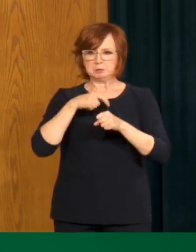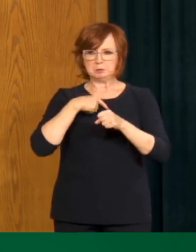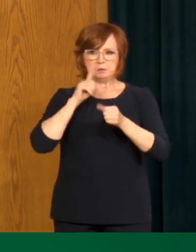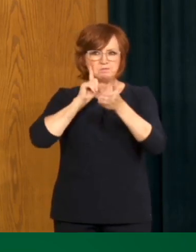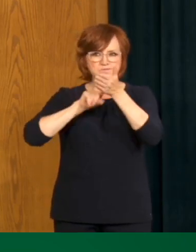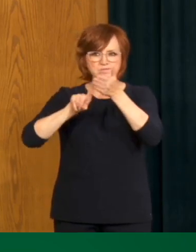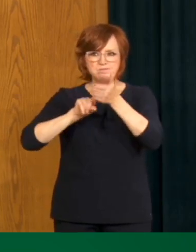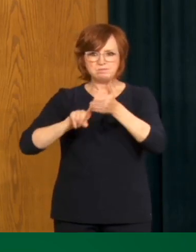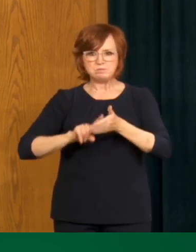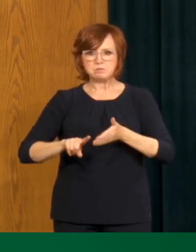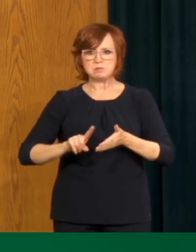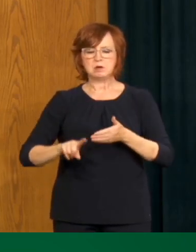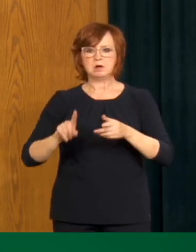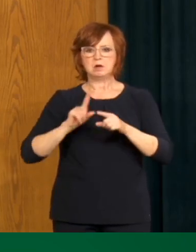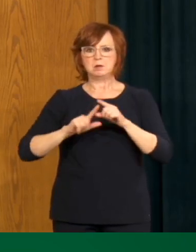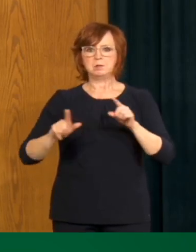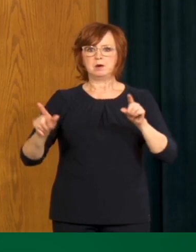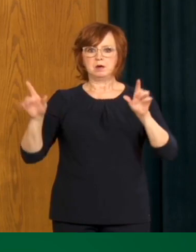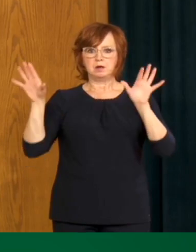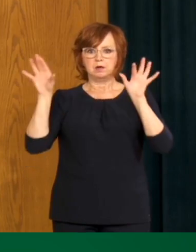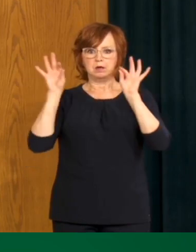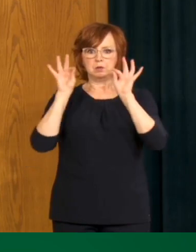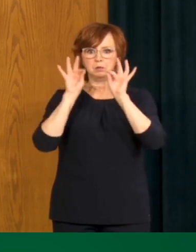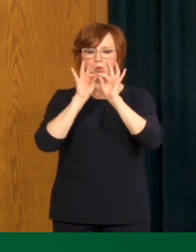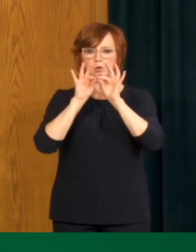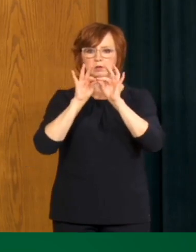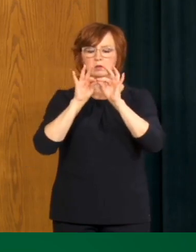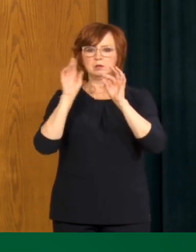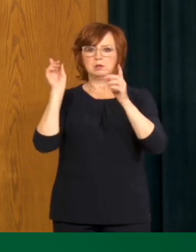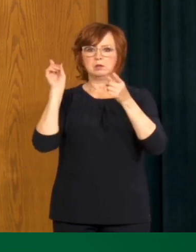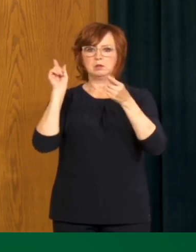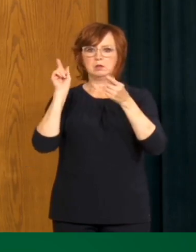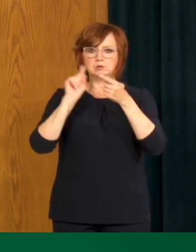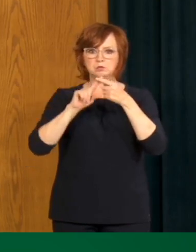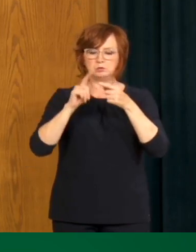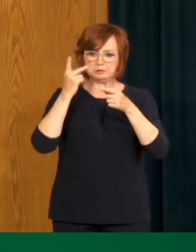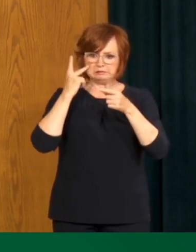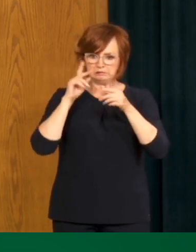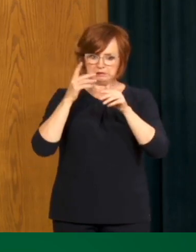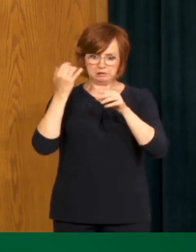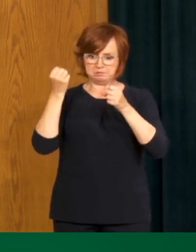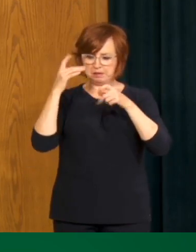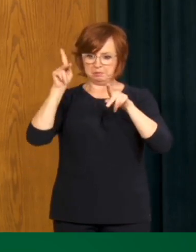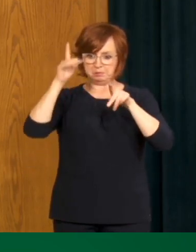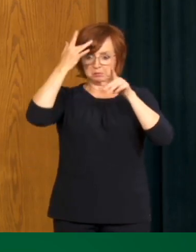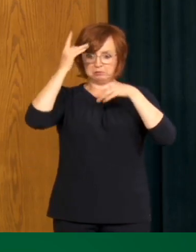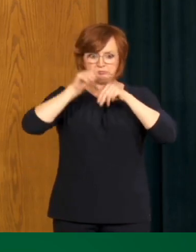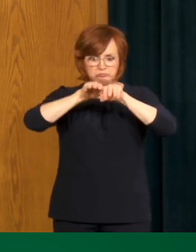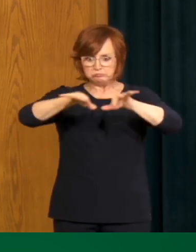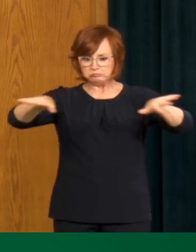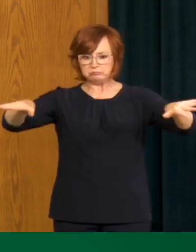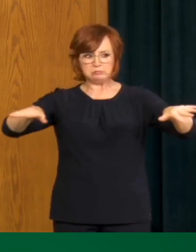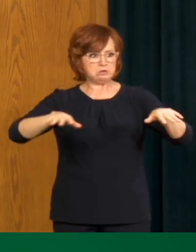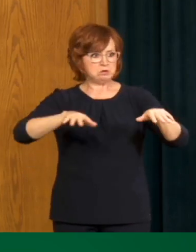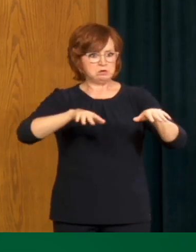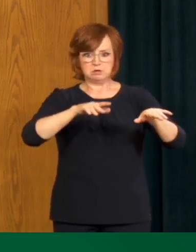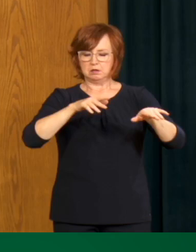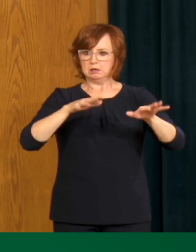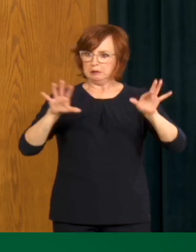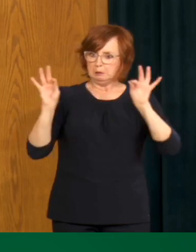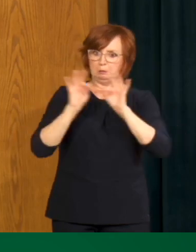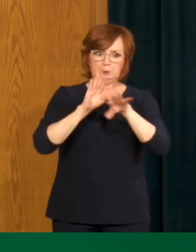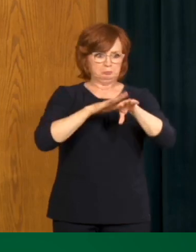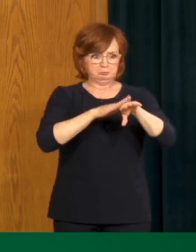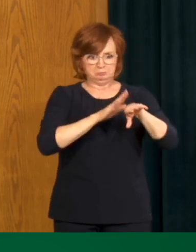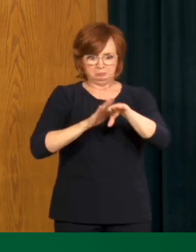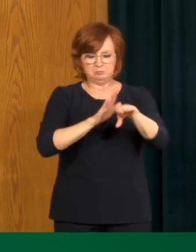But obviously, if we saw more transmission happening, and there's a need to report to the public, and that may be relevant,